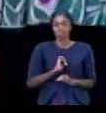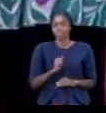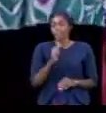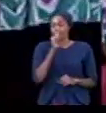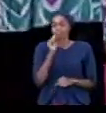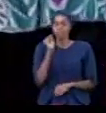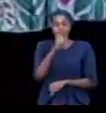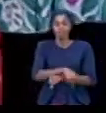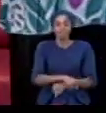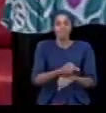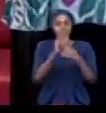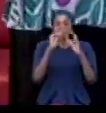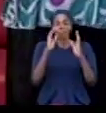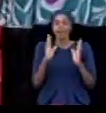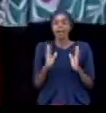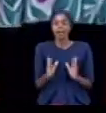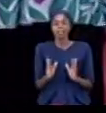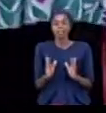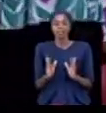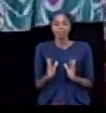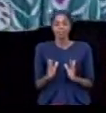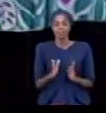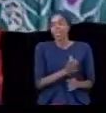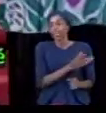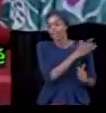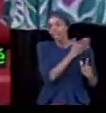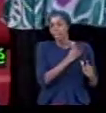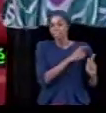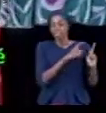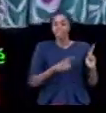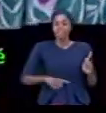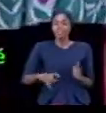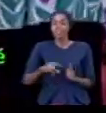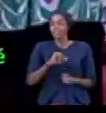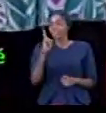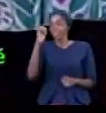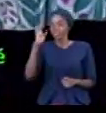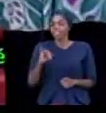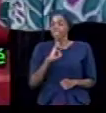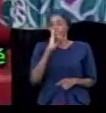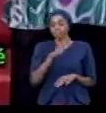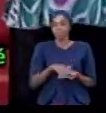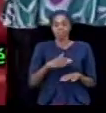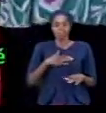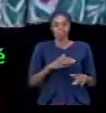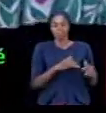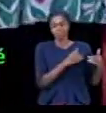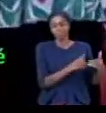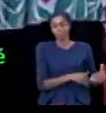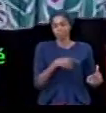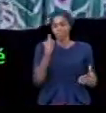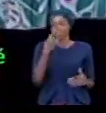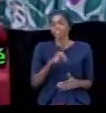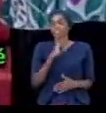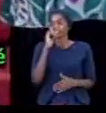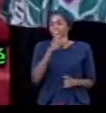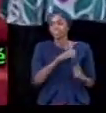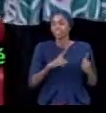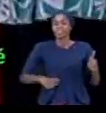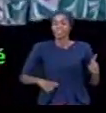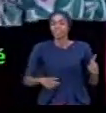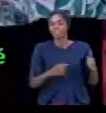up. I am an overcomer of a sickness, for the Lord God is on my side. Who is on the